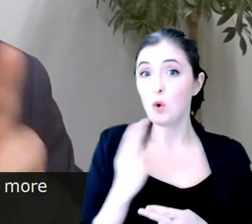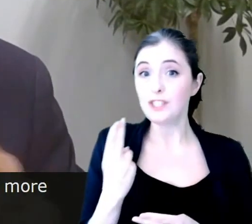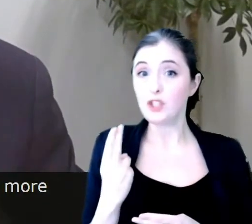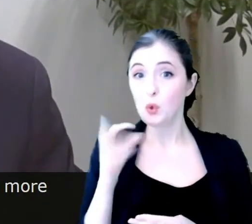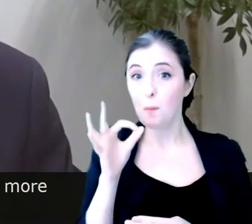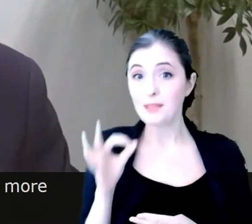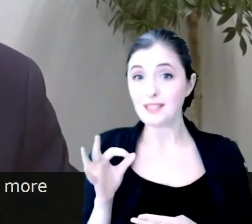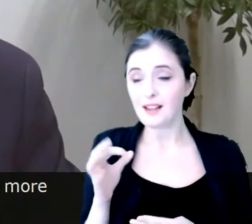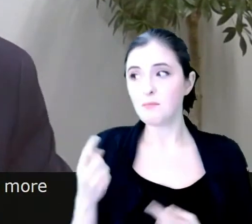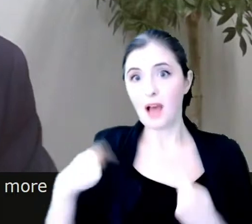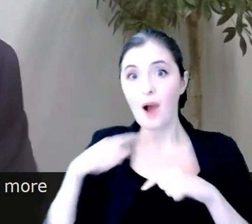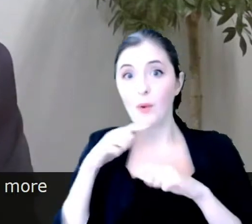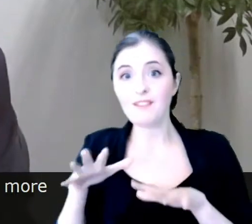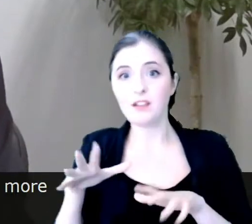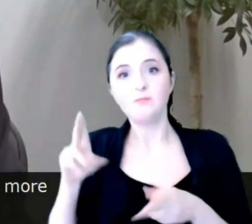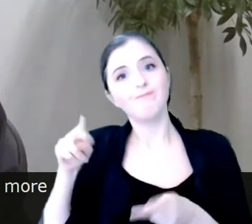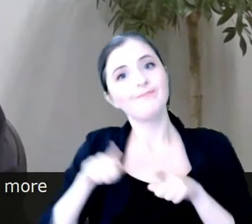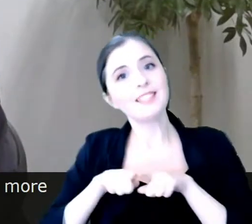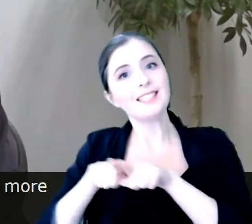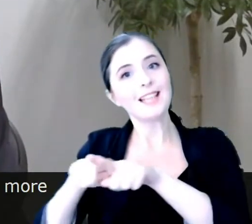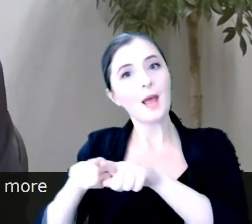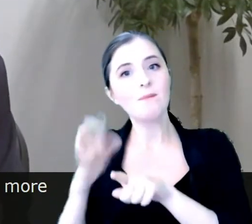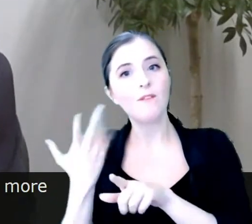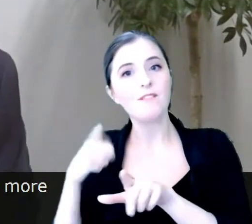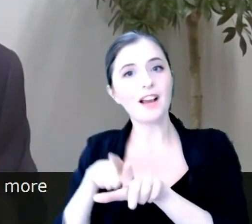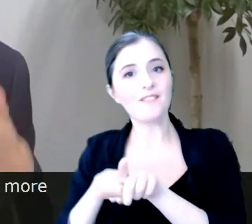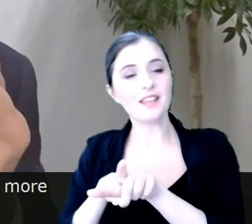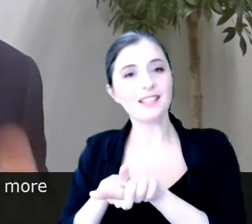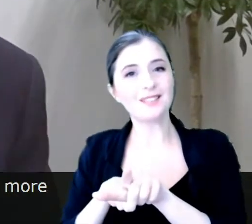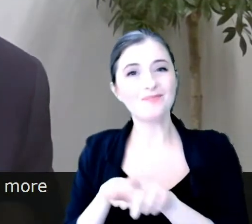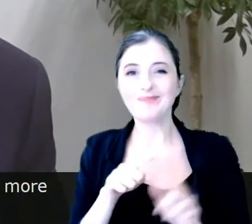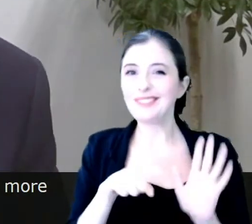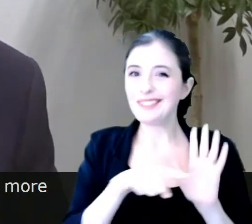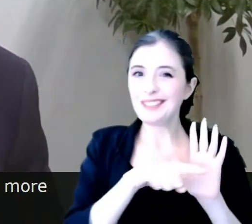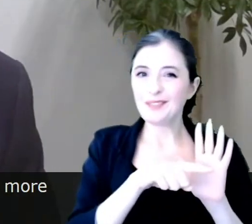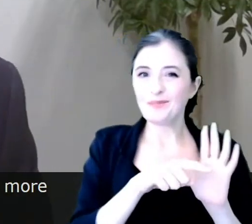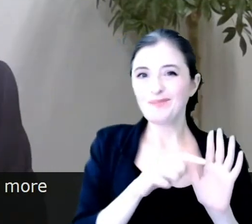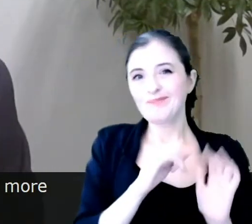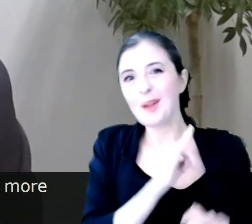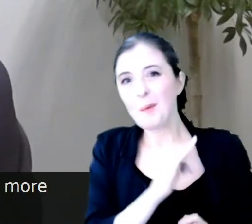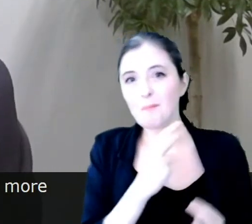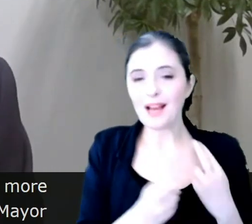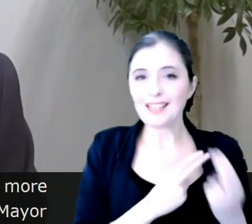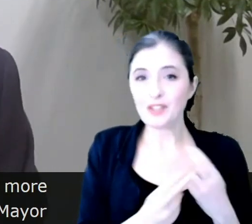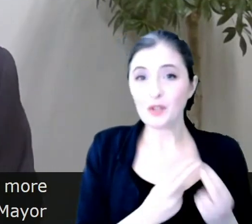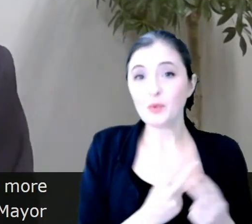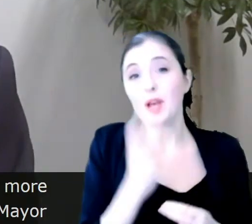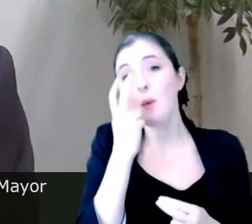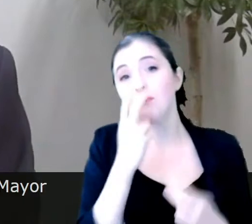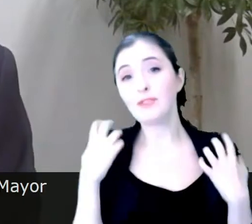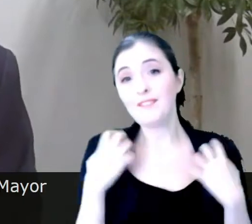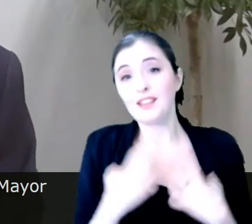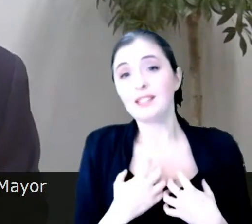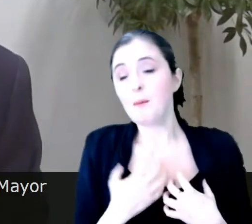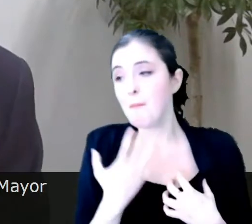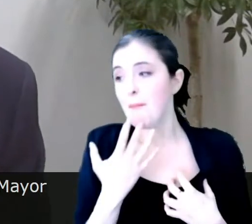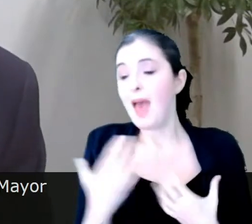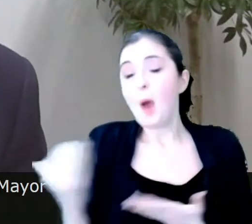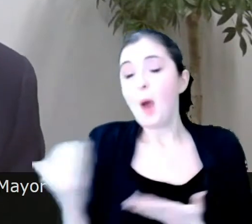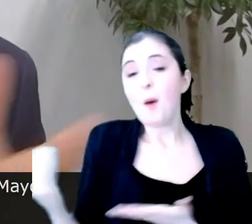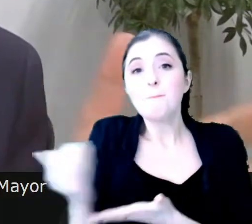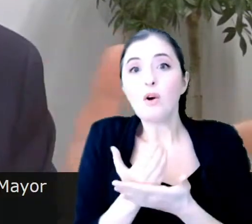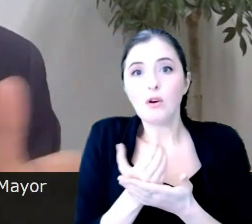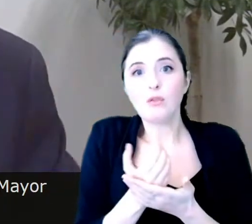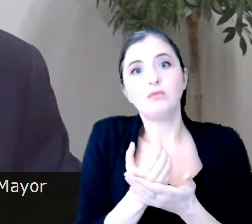years. But here's the bad news. The previous mayor borrowed more than £7 billion while he was mayor, and some of the money I'm paying back in